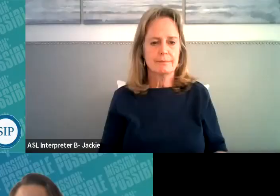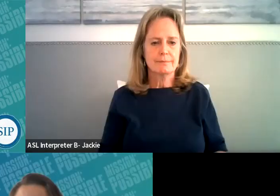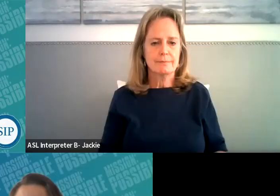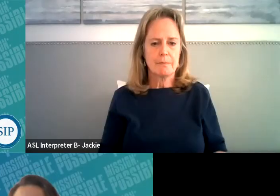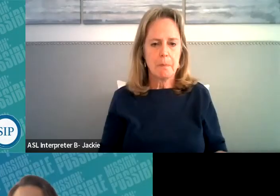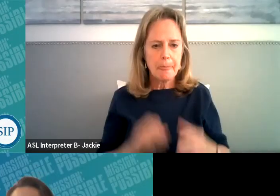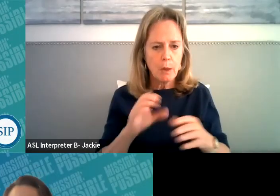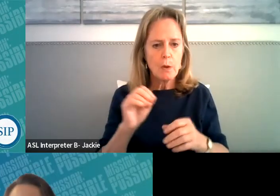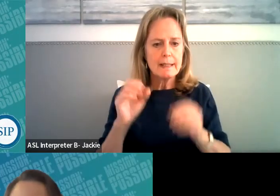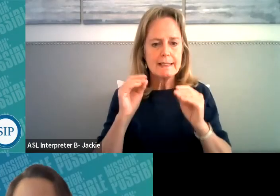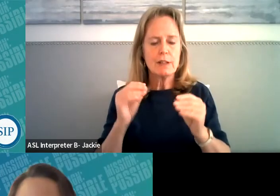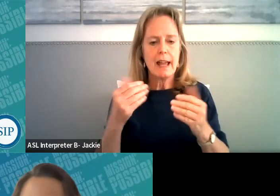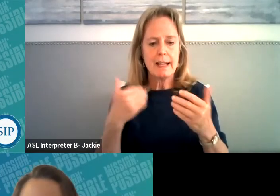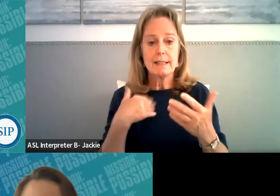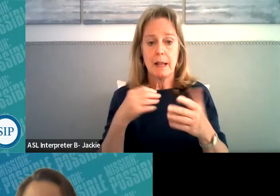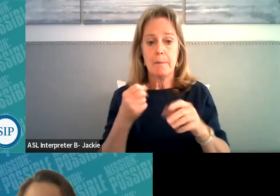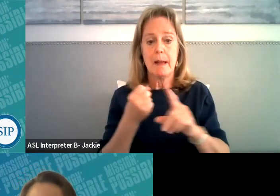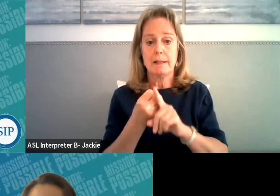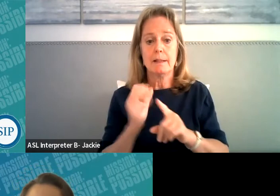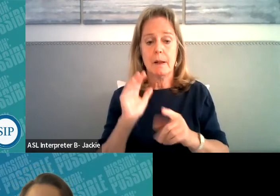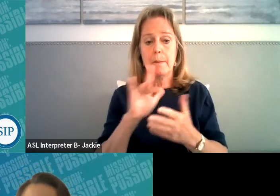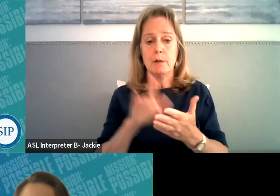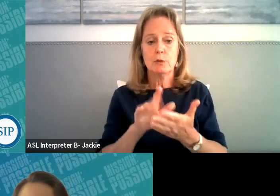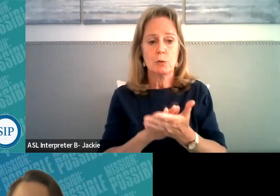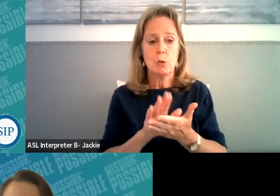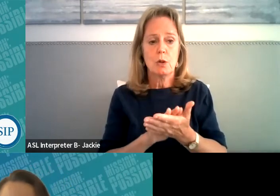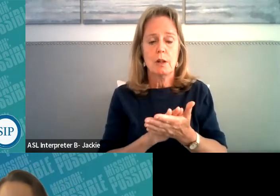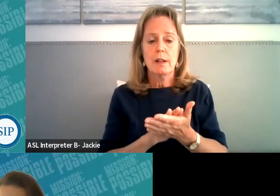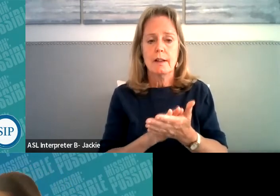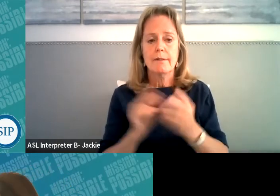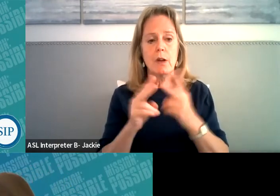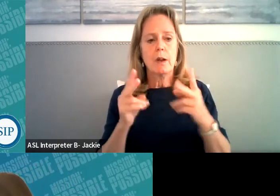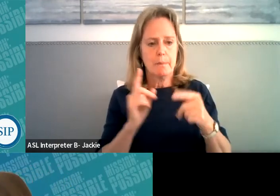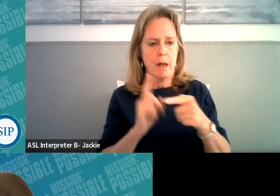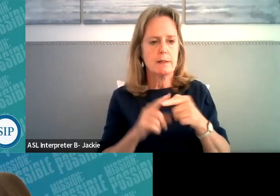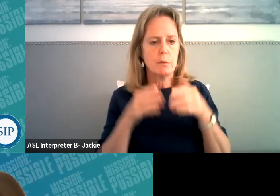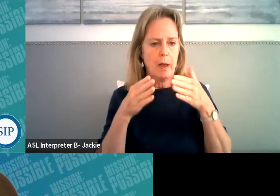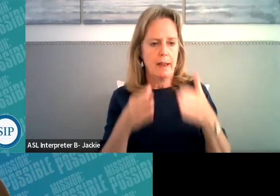Co-teaching has impacted Mays Middle School in a very positive way.